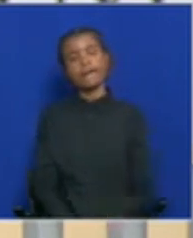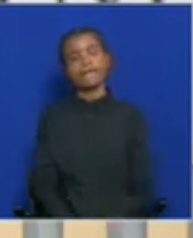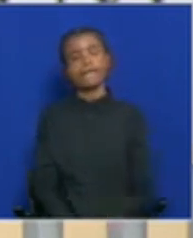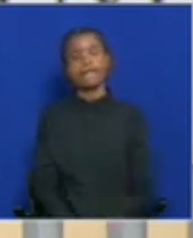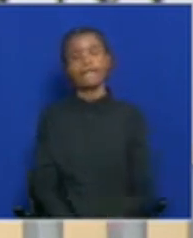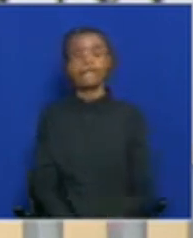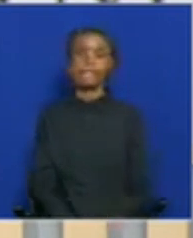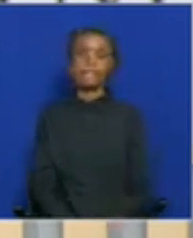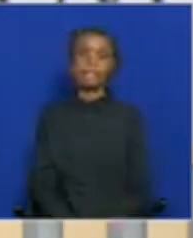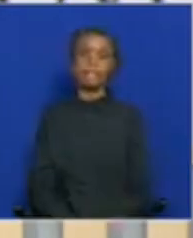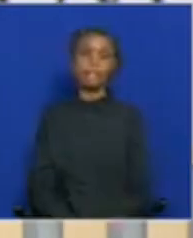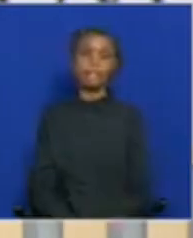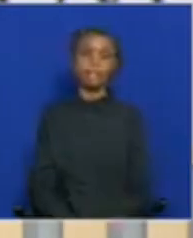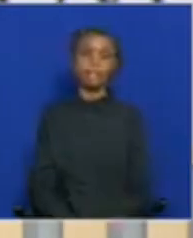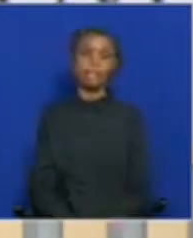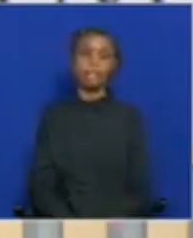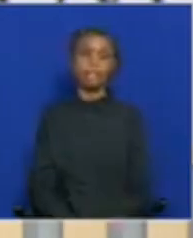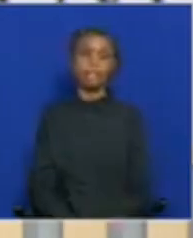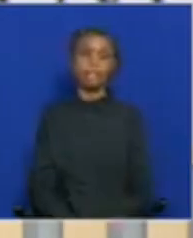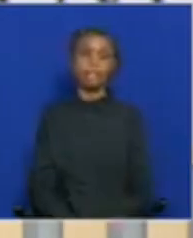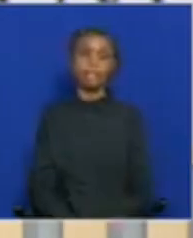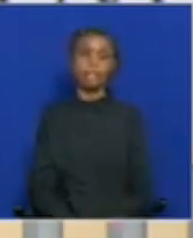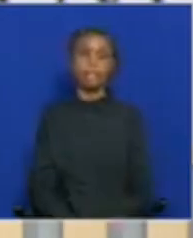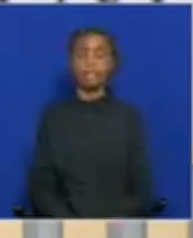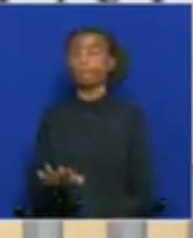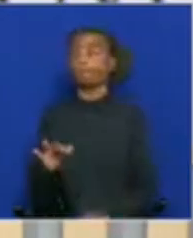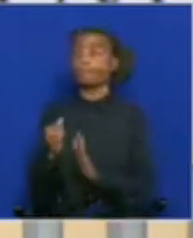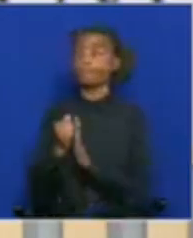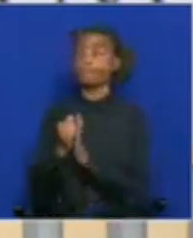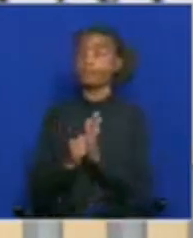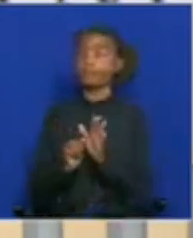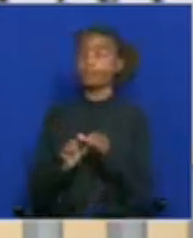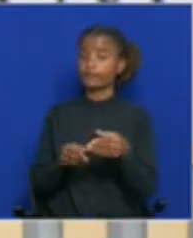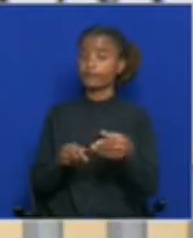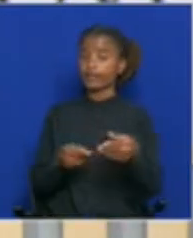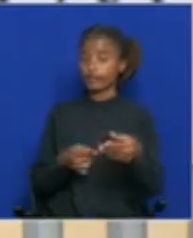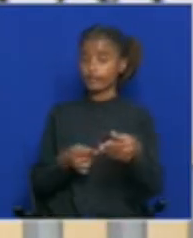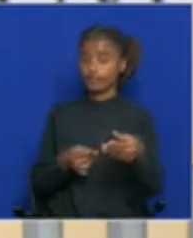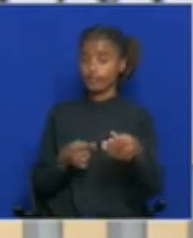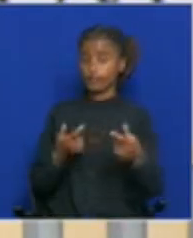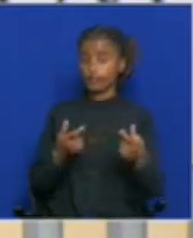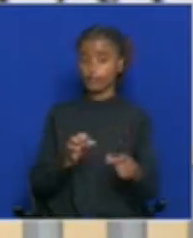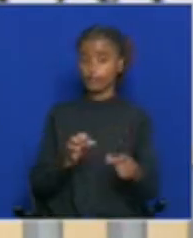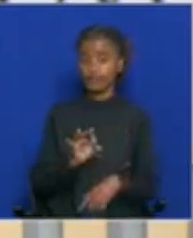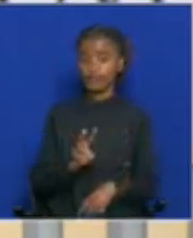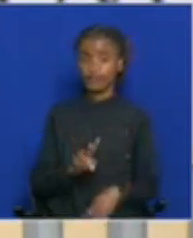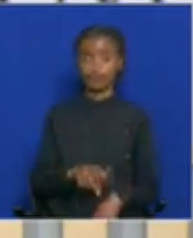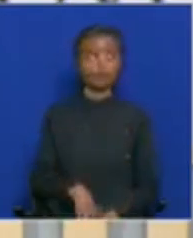which You file? have your statement filed with you. Oh yes, Yeah. 32.